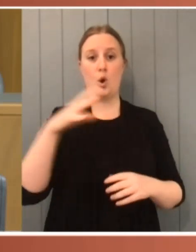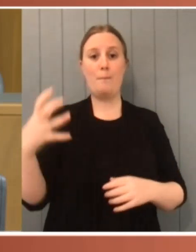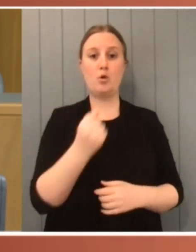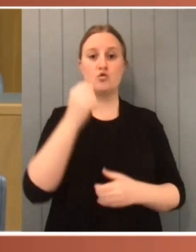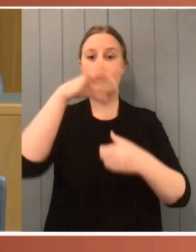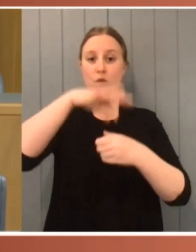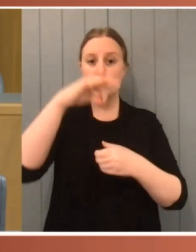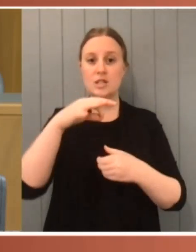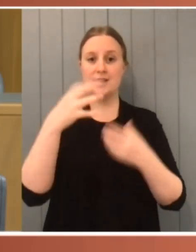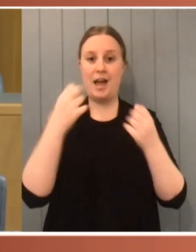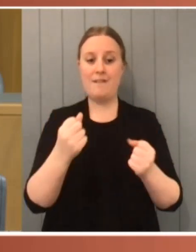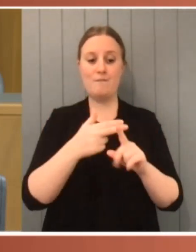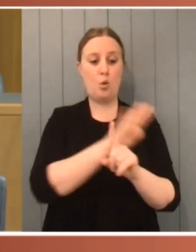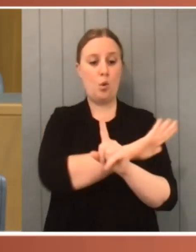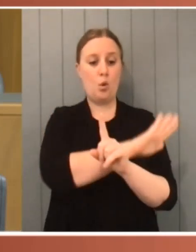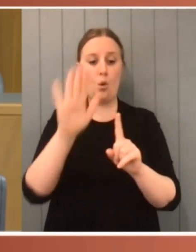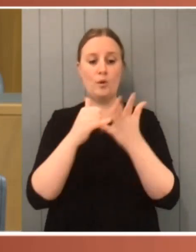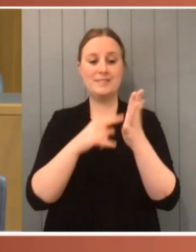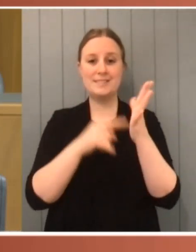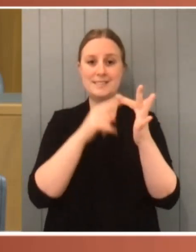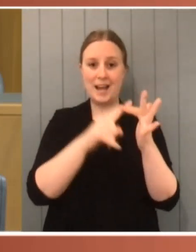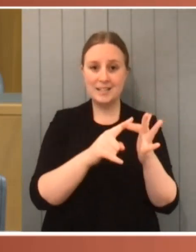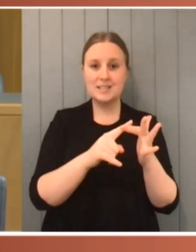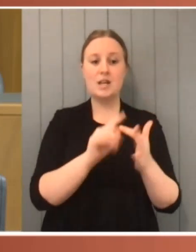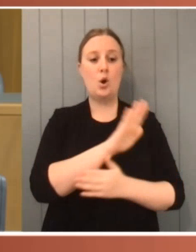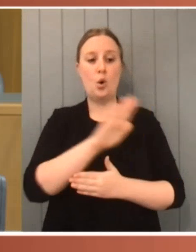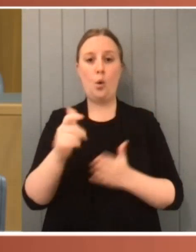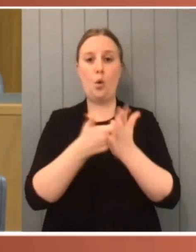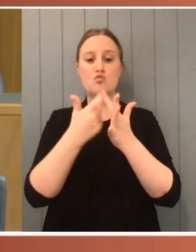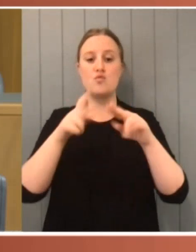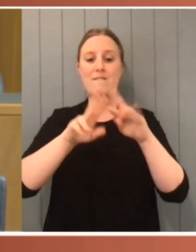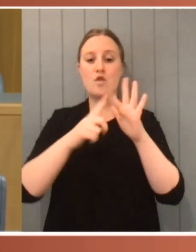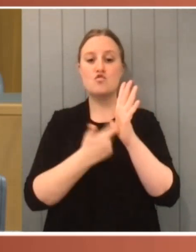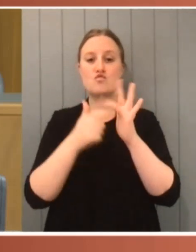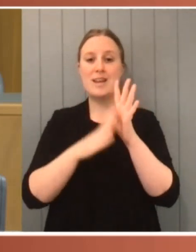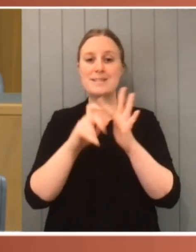referenda has helped to perpetuate it as settled policy," unquote.